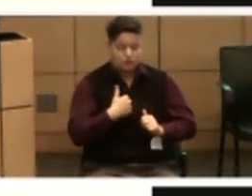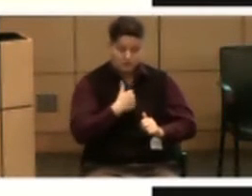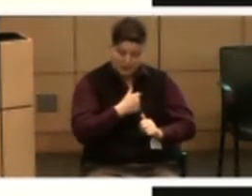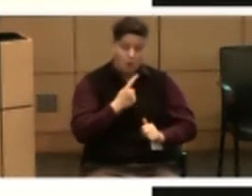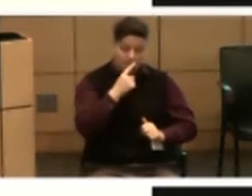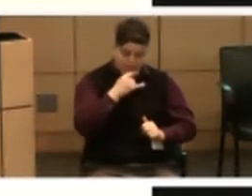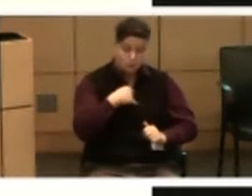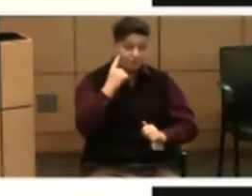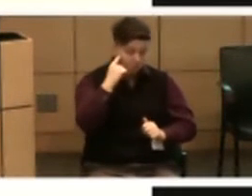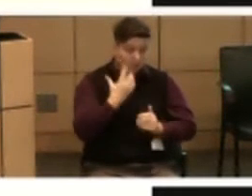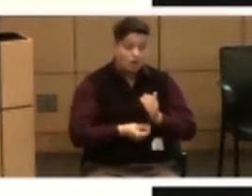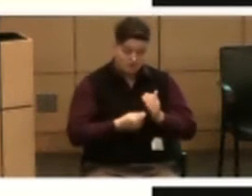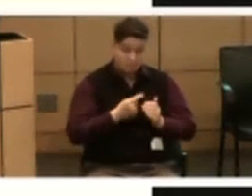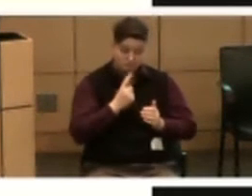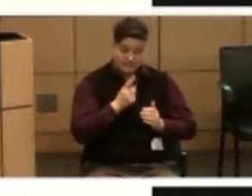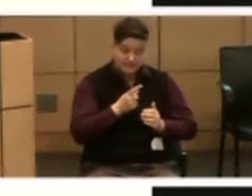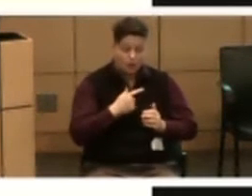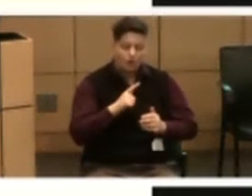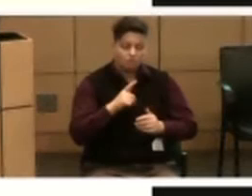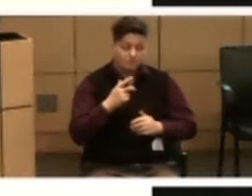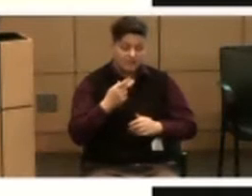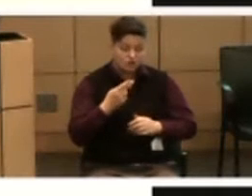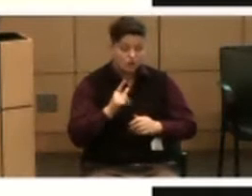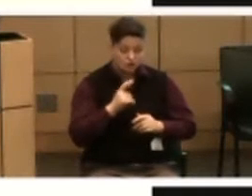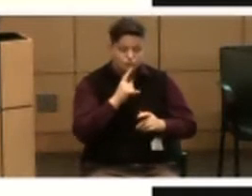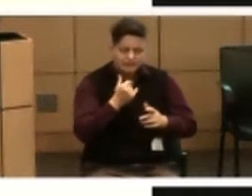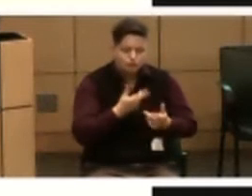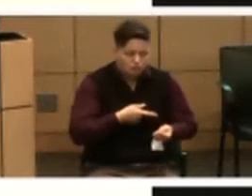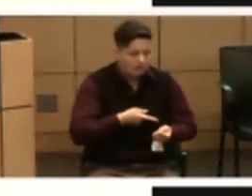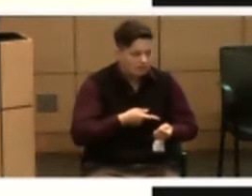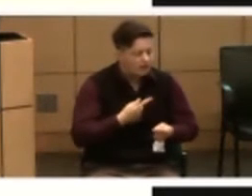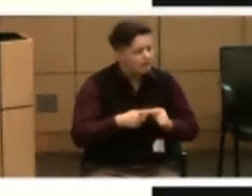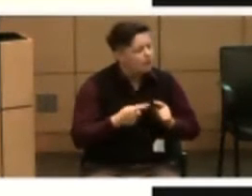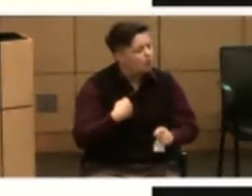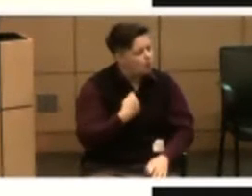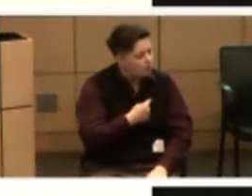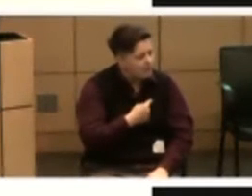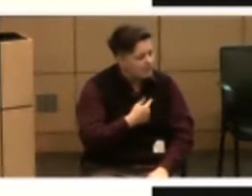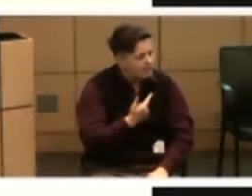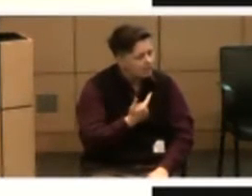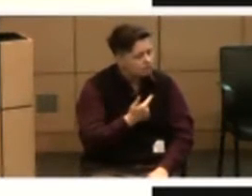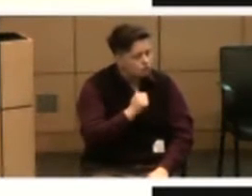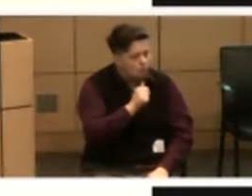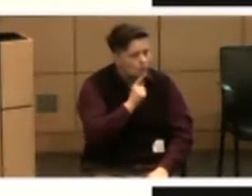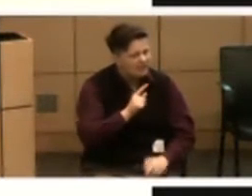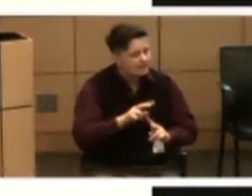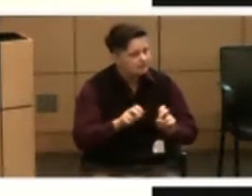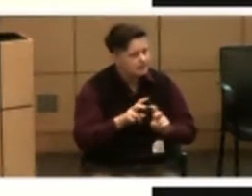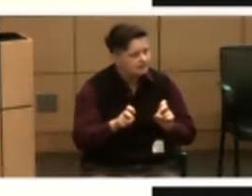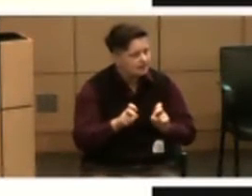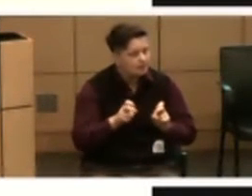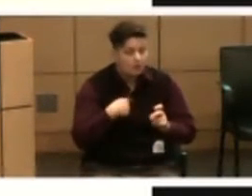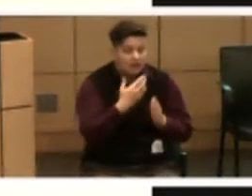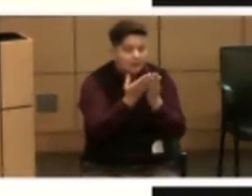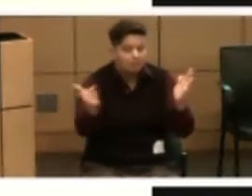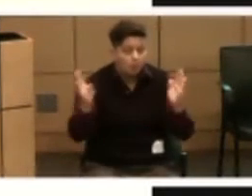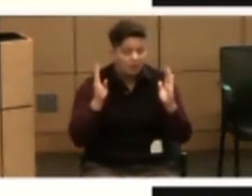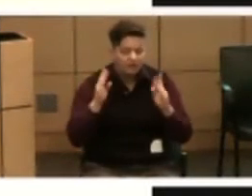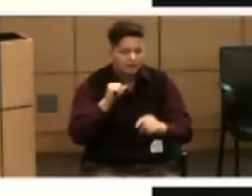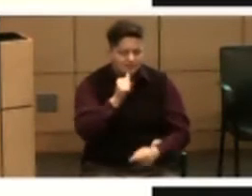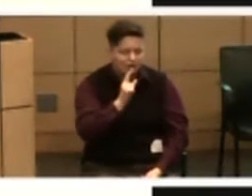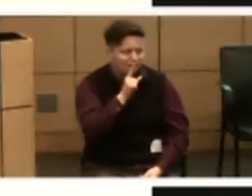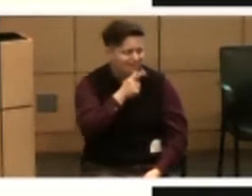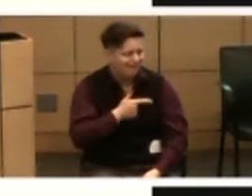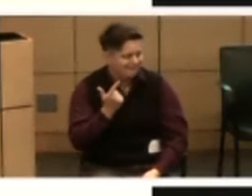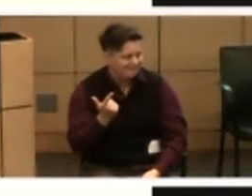but we are probably actually underestimating how much they struggle because we don't assess them in these conditions that we know are more difficult. Okay, and so